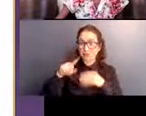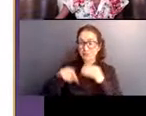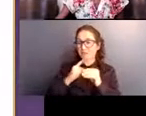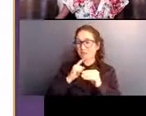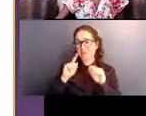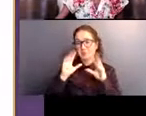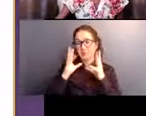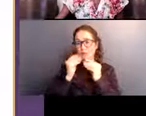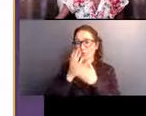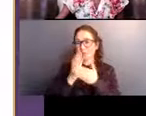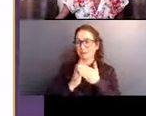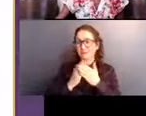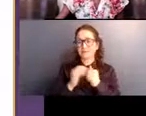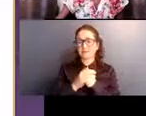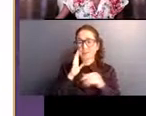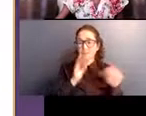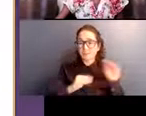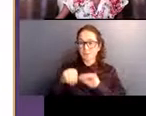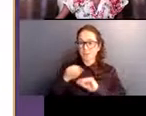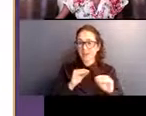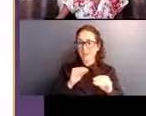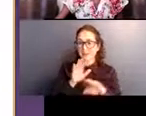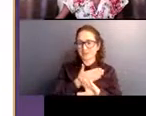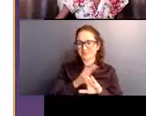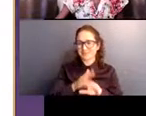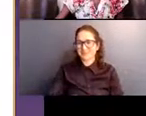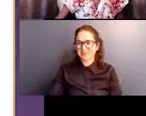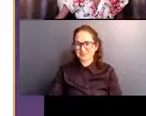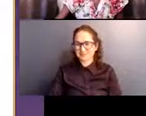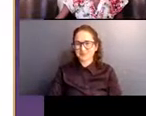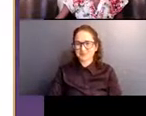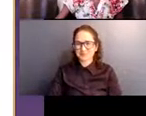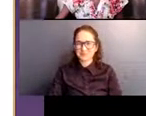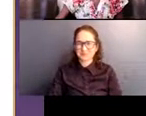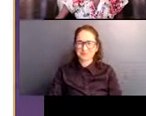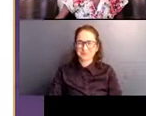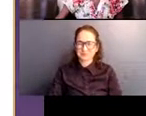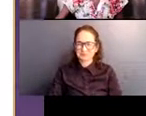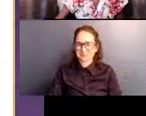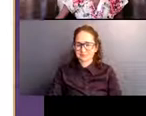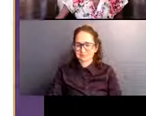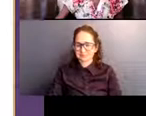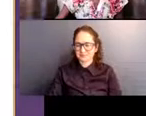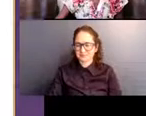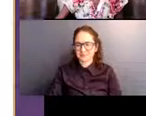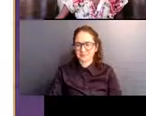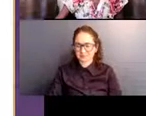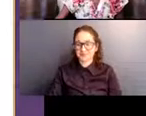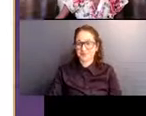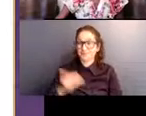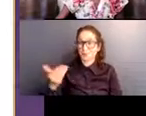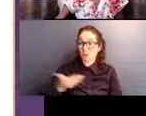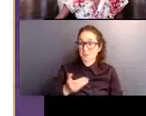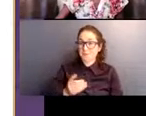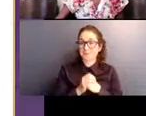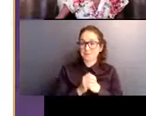aspects of movement and music. So welcome. We'll start by telling